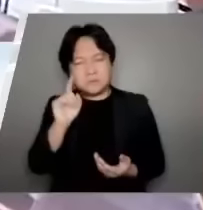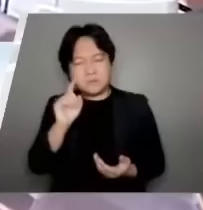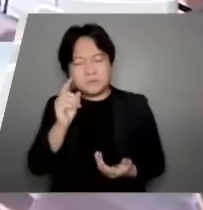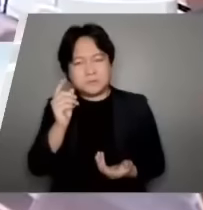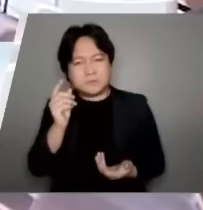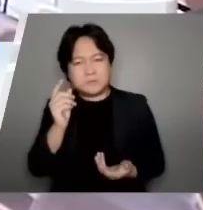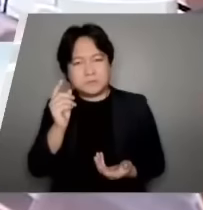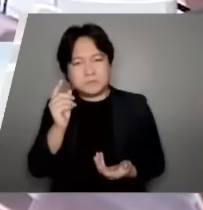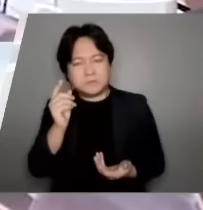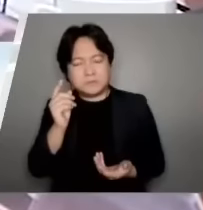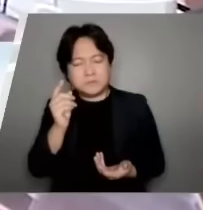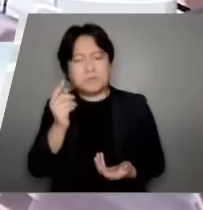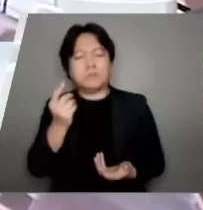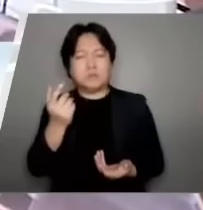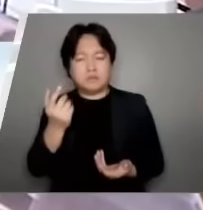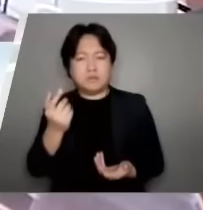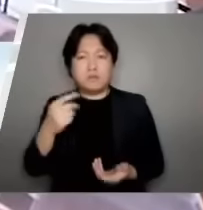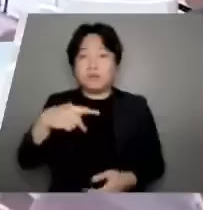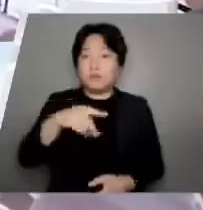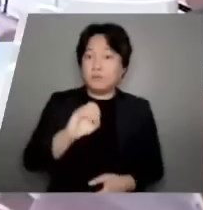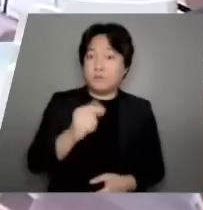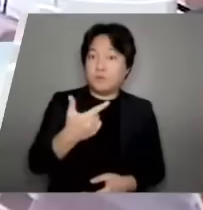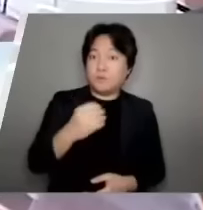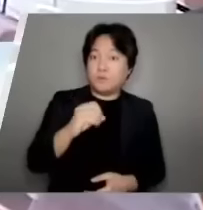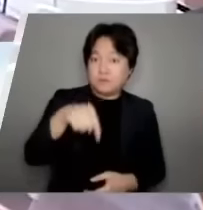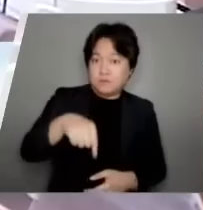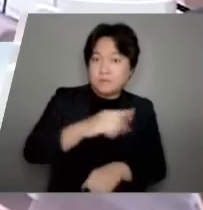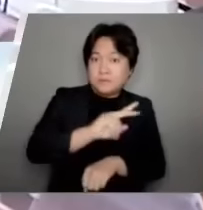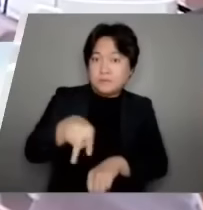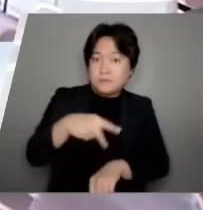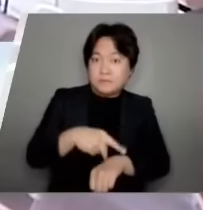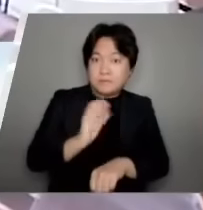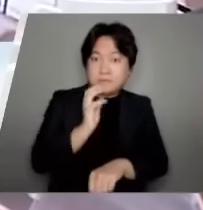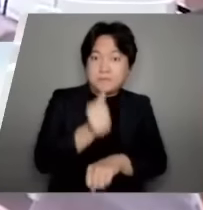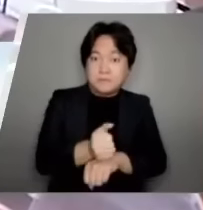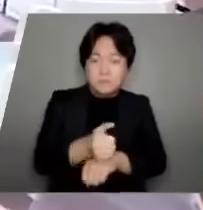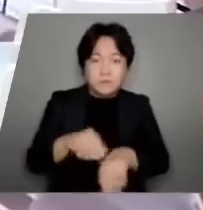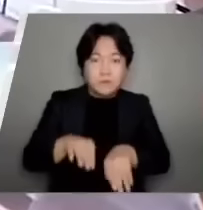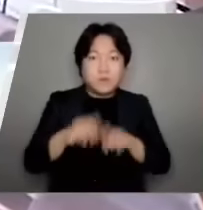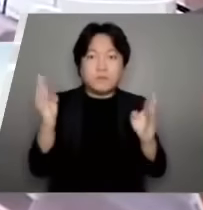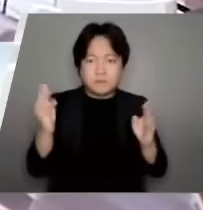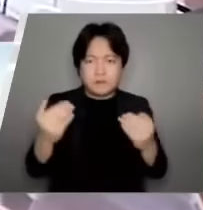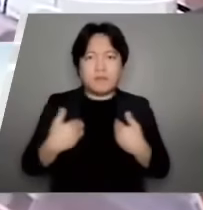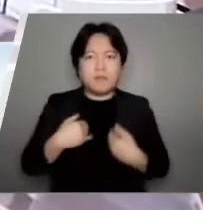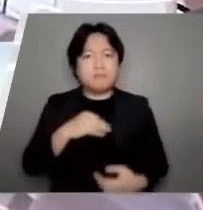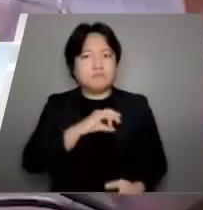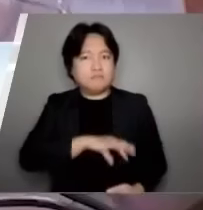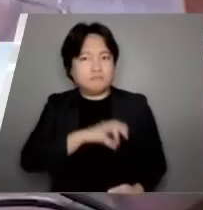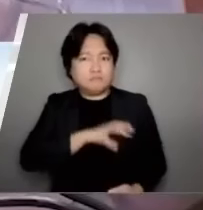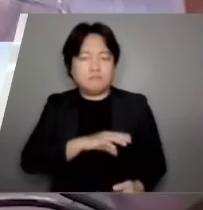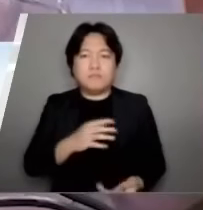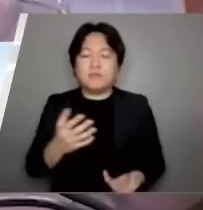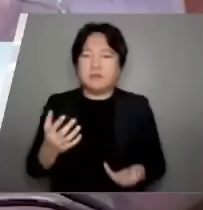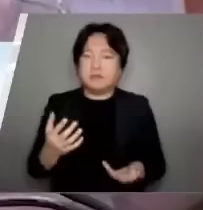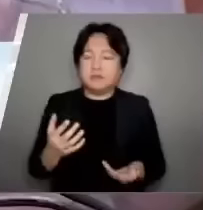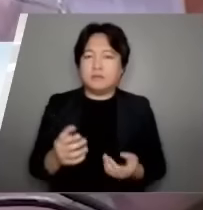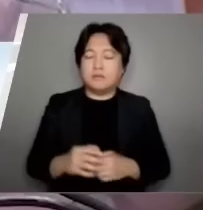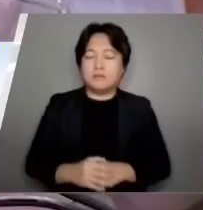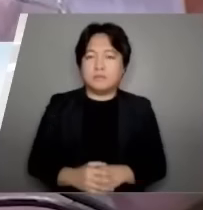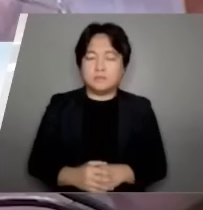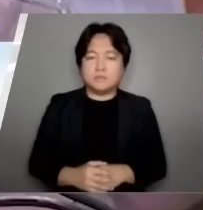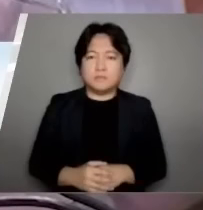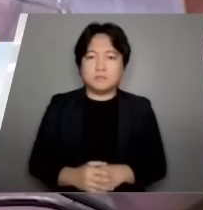picture of having pogo activities in the Philippines may in fact affect the tourism industry. If we continue the